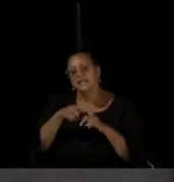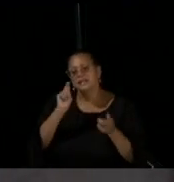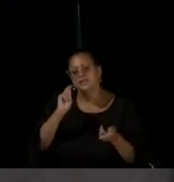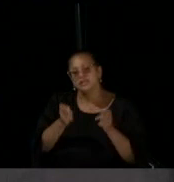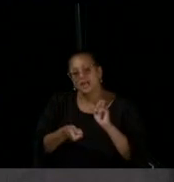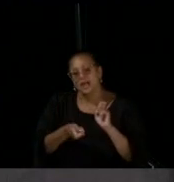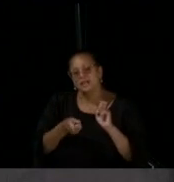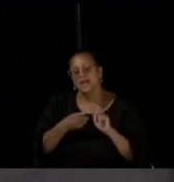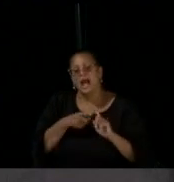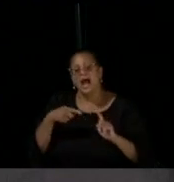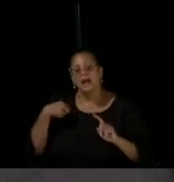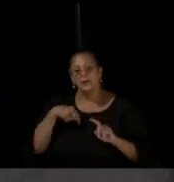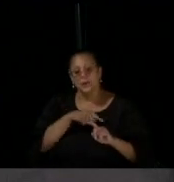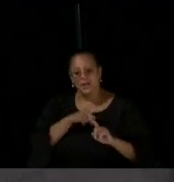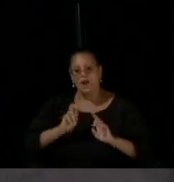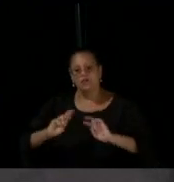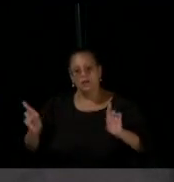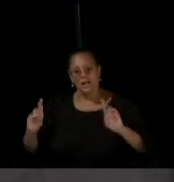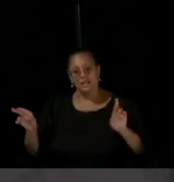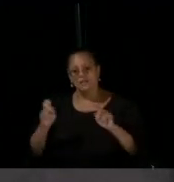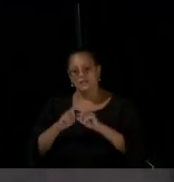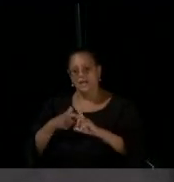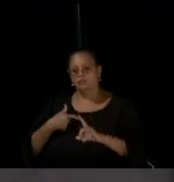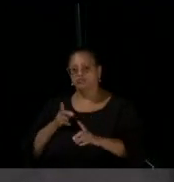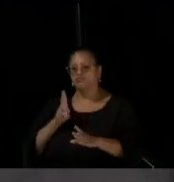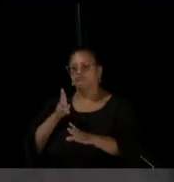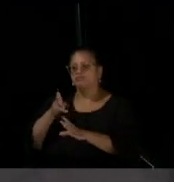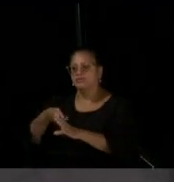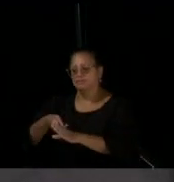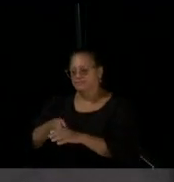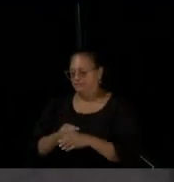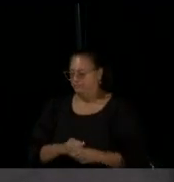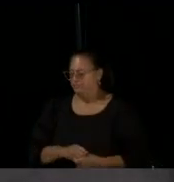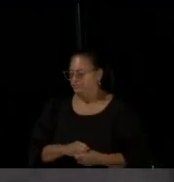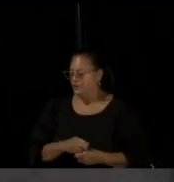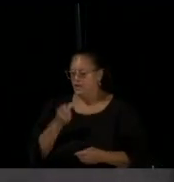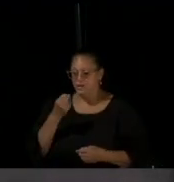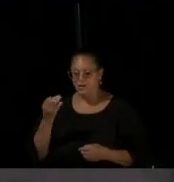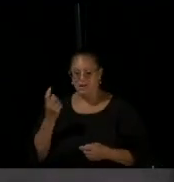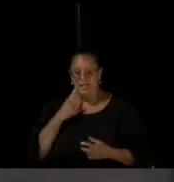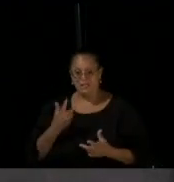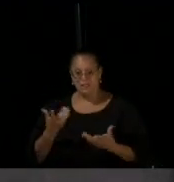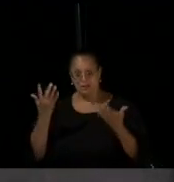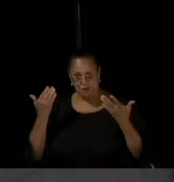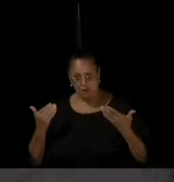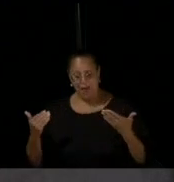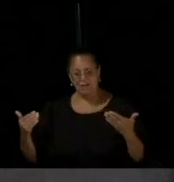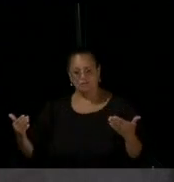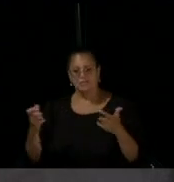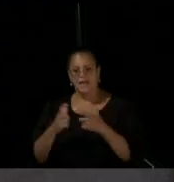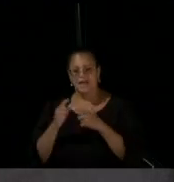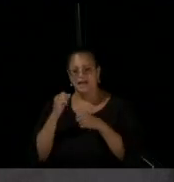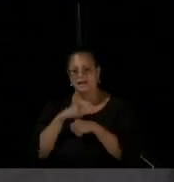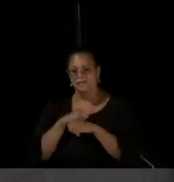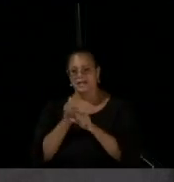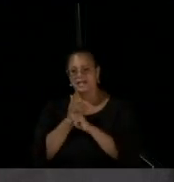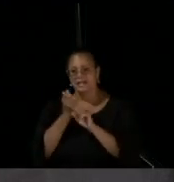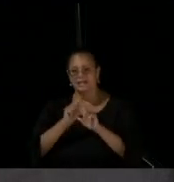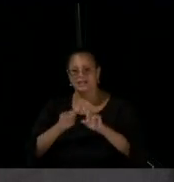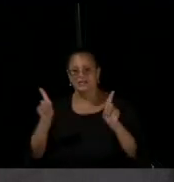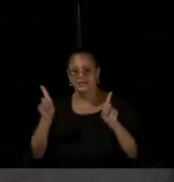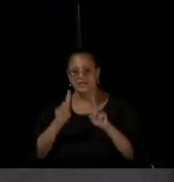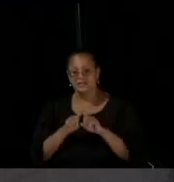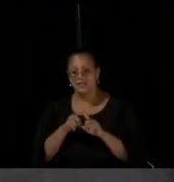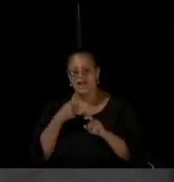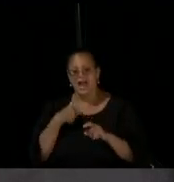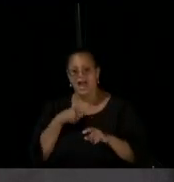world, and we are ready to be a part of that change. So let's go there and make that difference. Let's continue